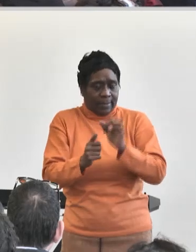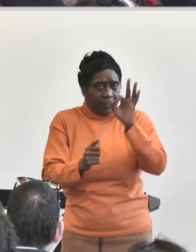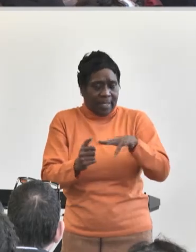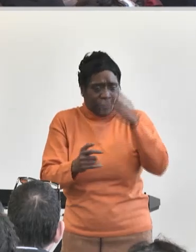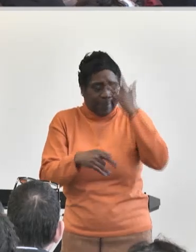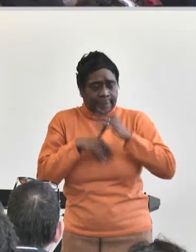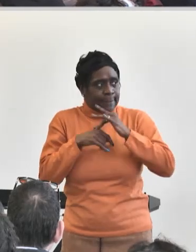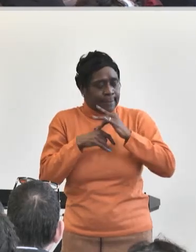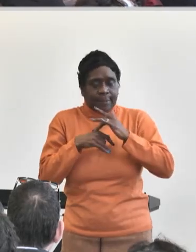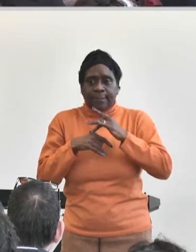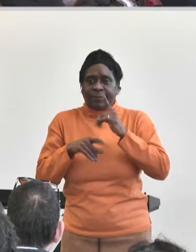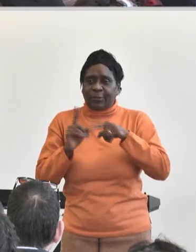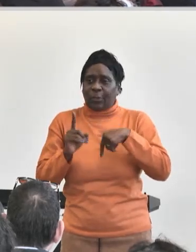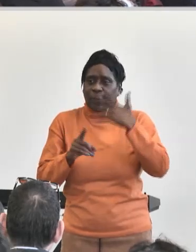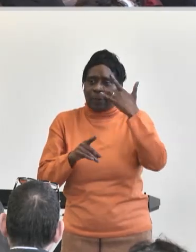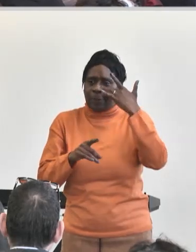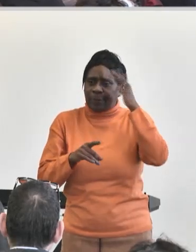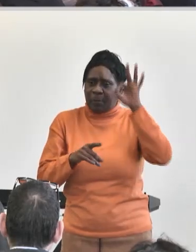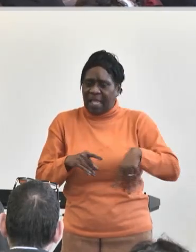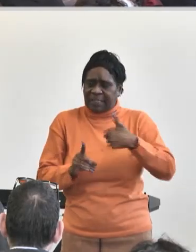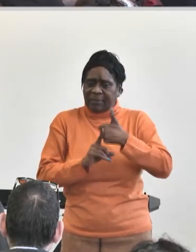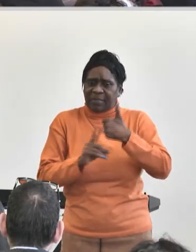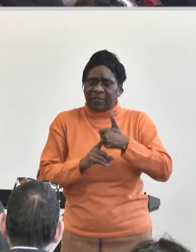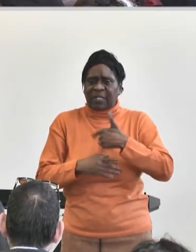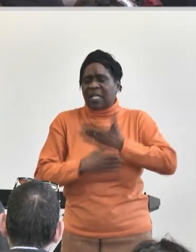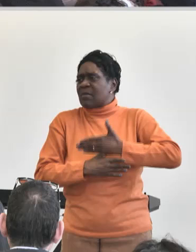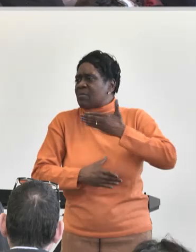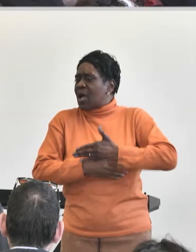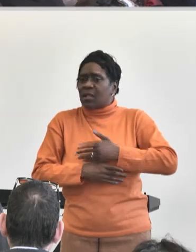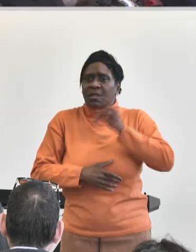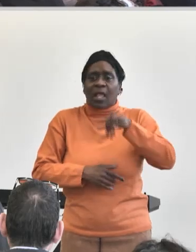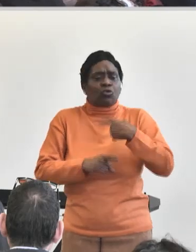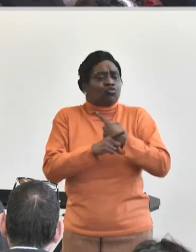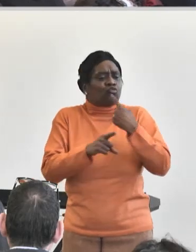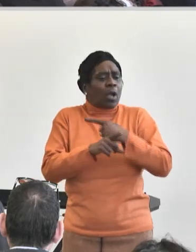And so he was a little annoyed to find the regular organist